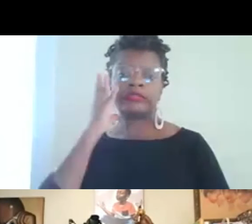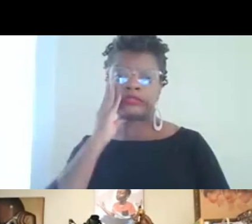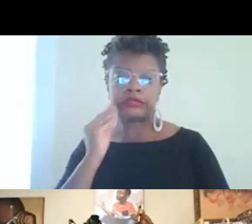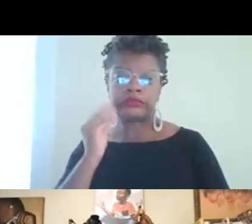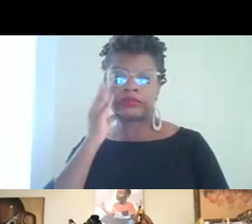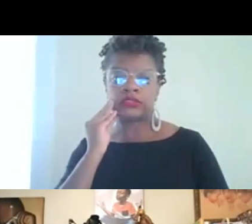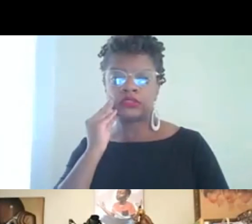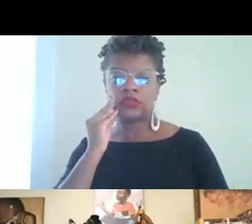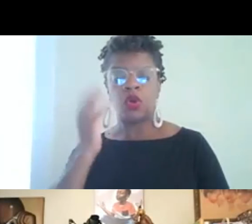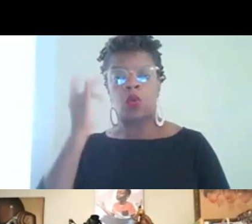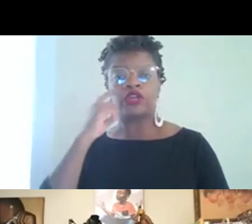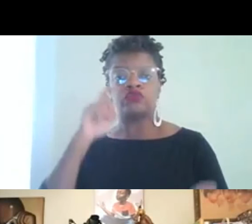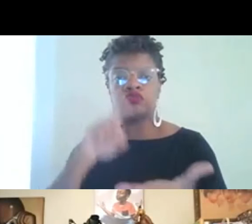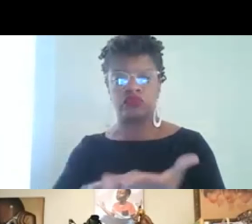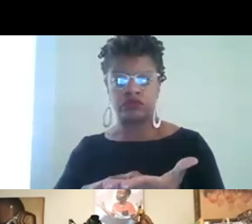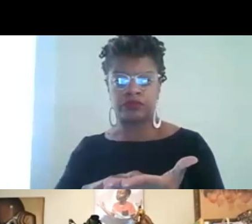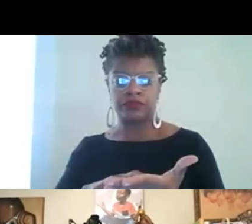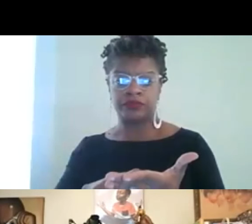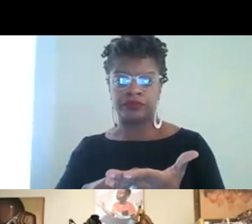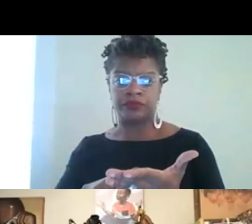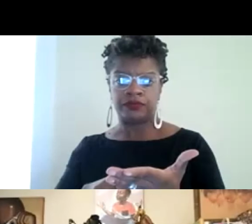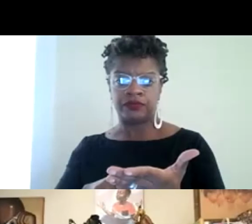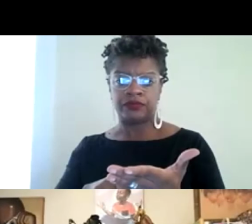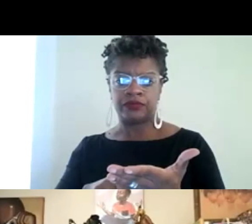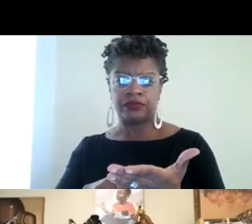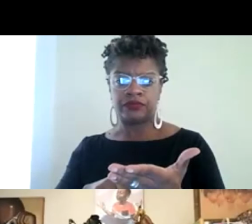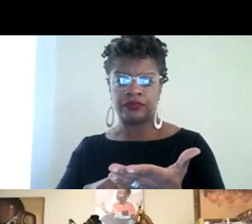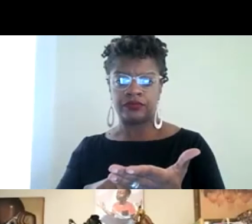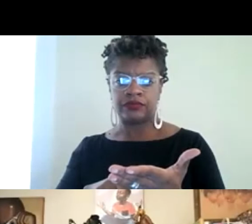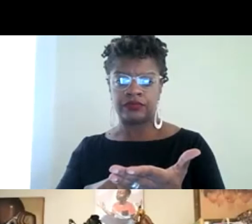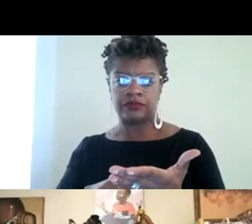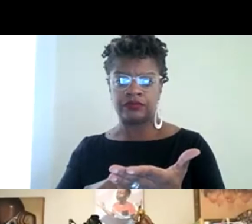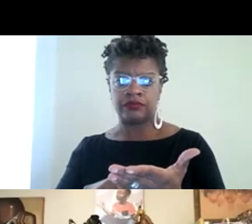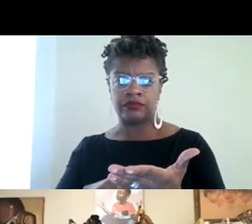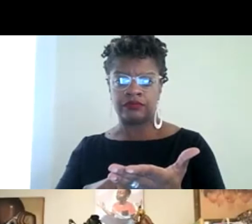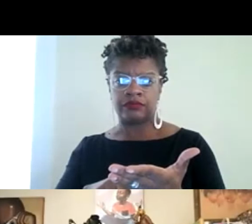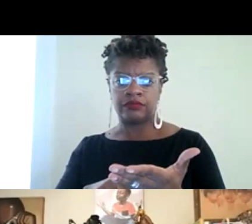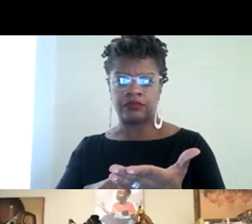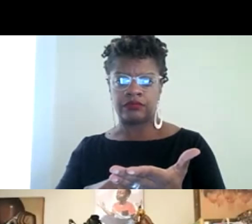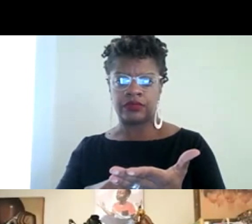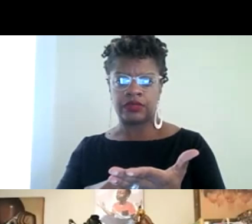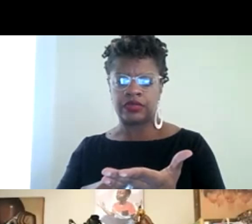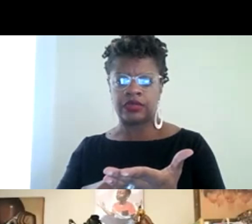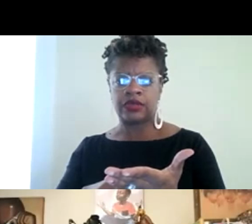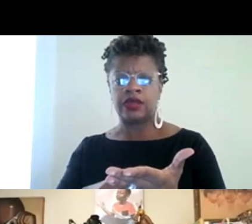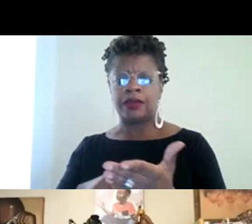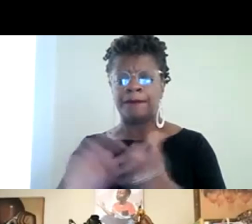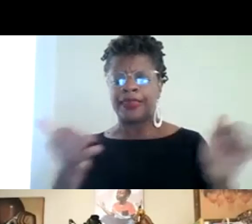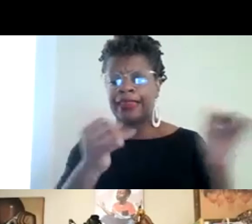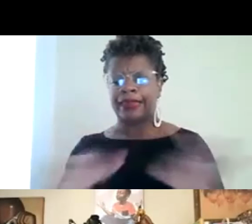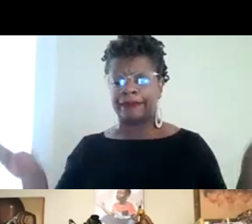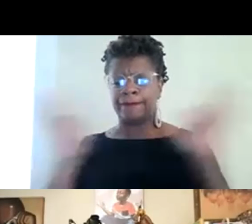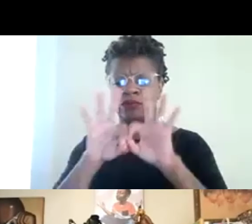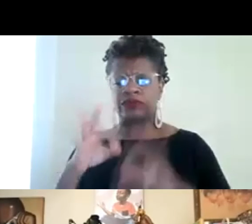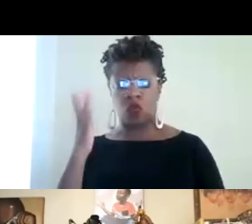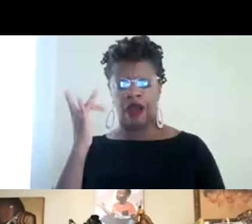experiences, because you recognize that this question of what does play have to do with it? It has a lot to